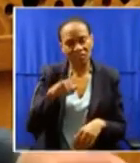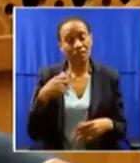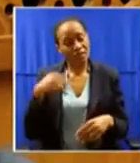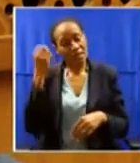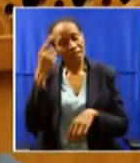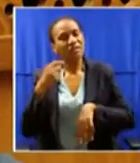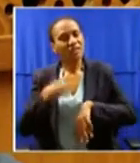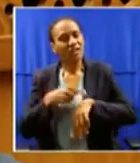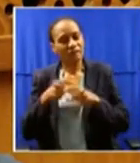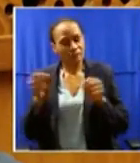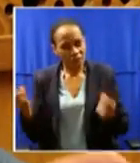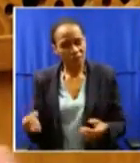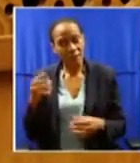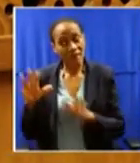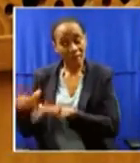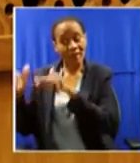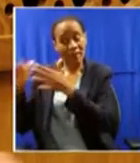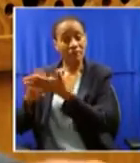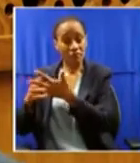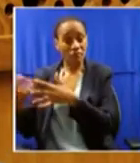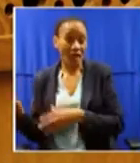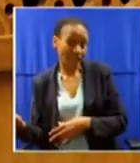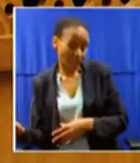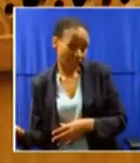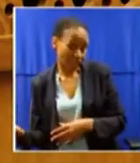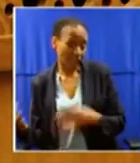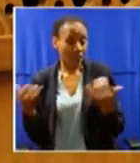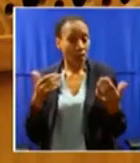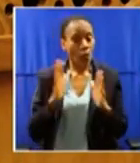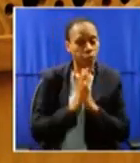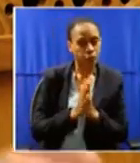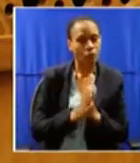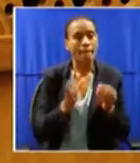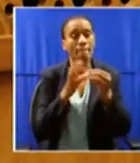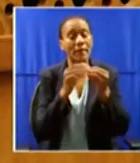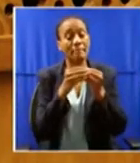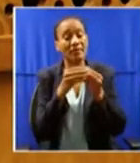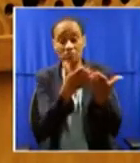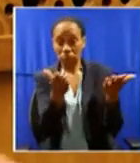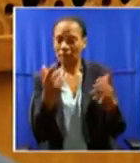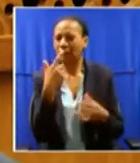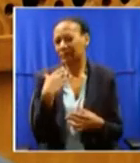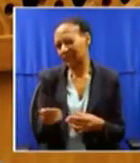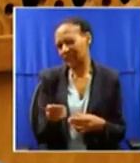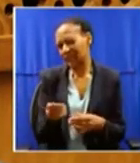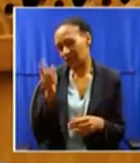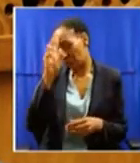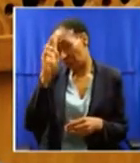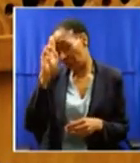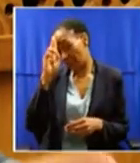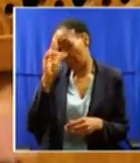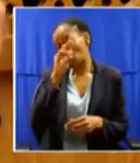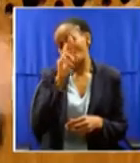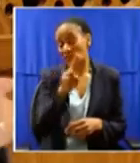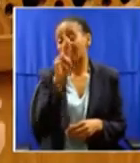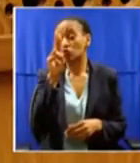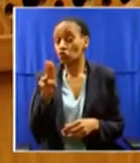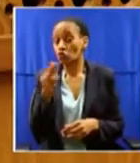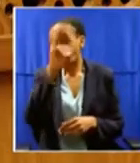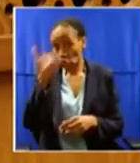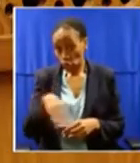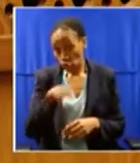a framework to deal with that, but we would just urge members of Parliament to watch. The cut-off date is the 22nd of June 2022,